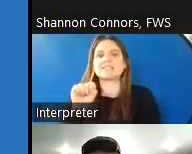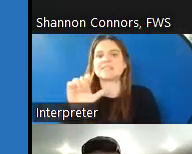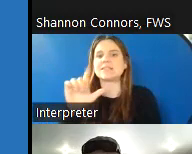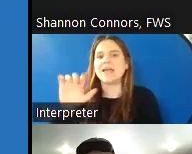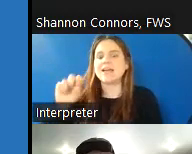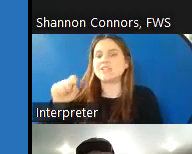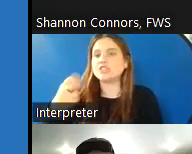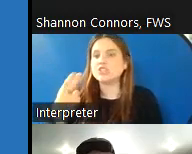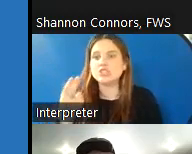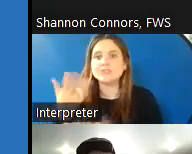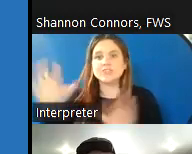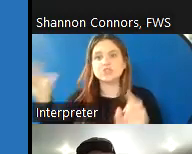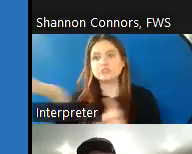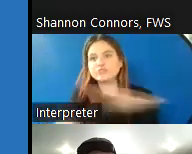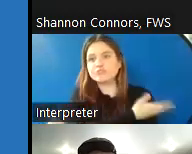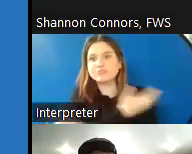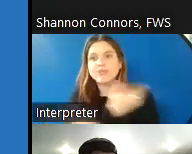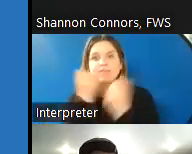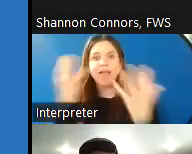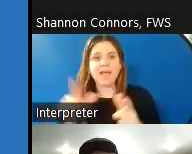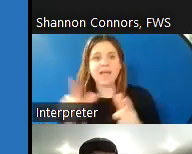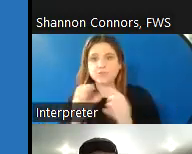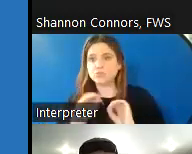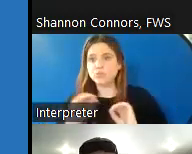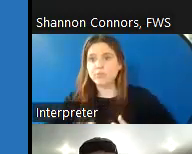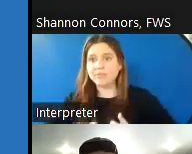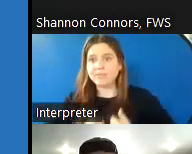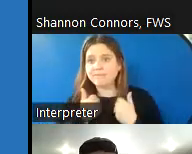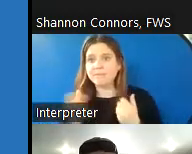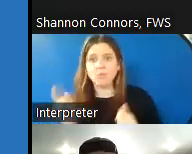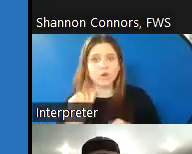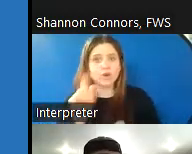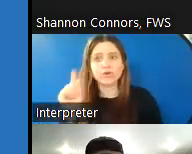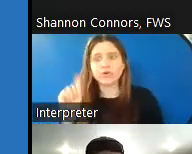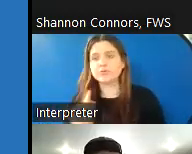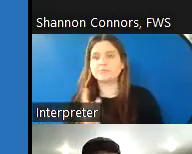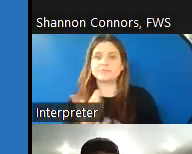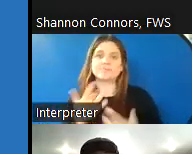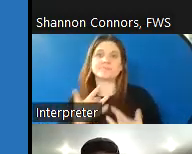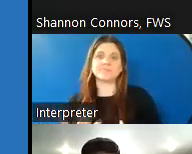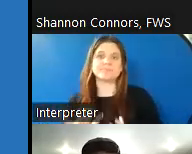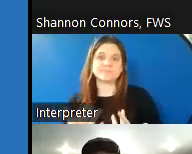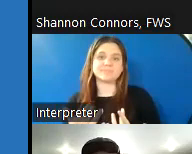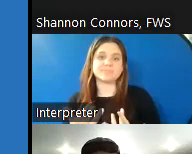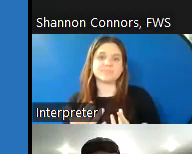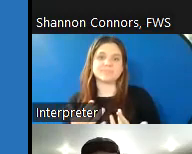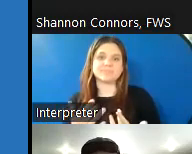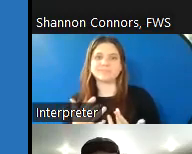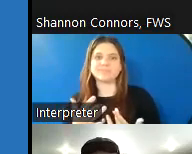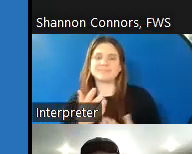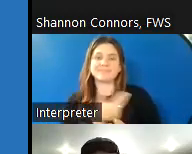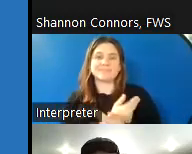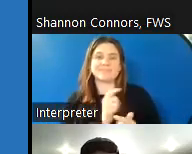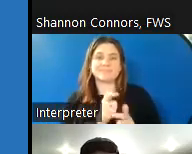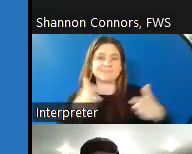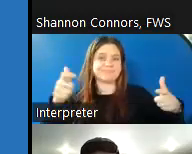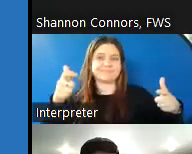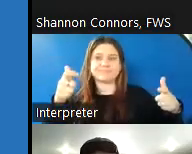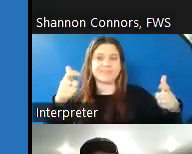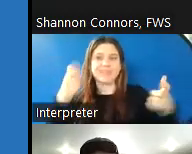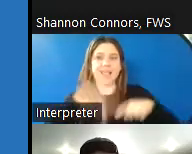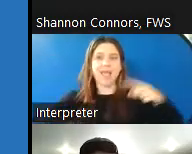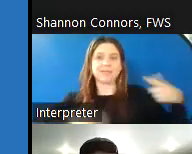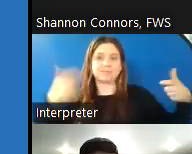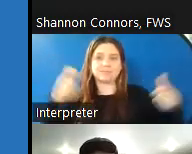live, and they would get picked off. So the populations could never really truly increase because they would be at